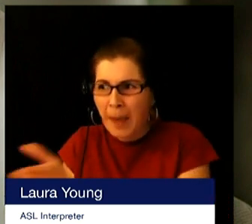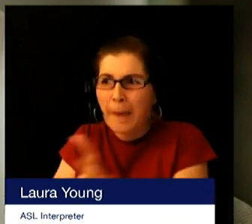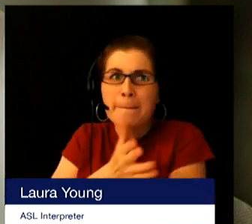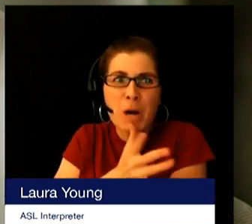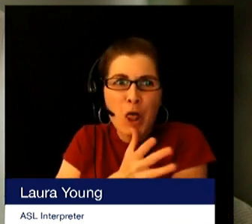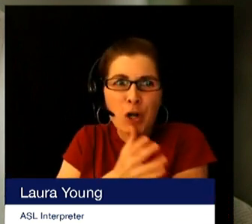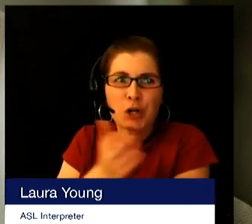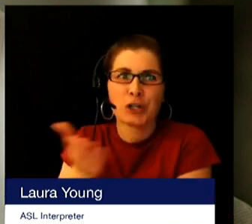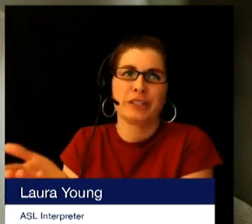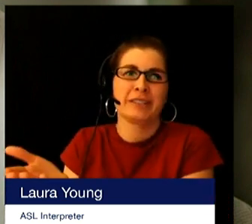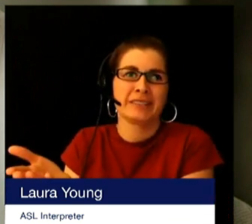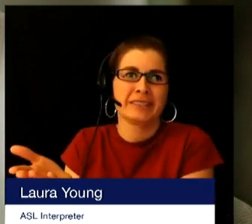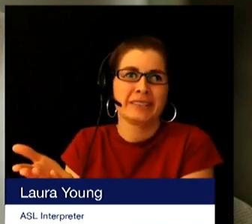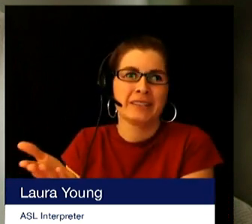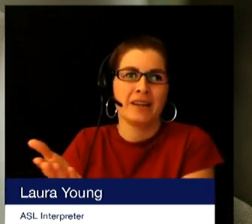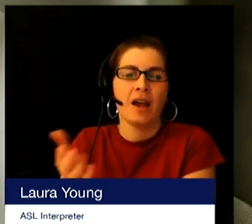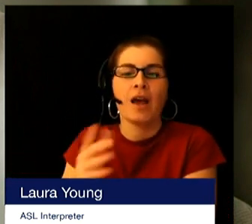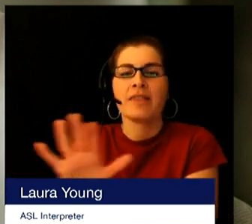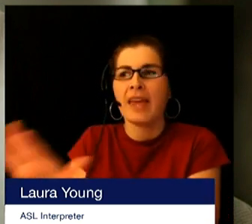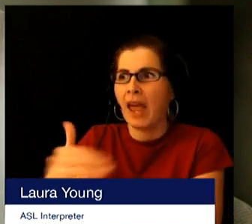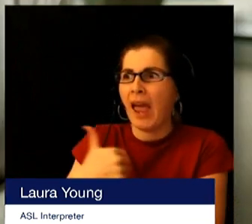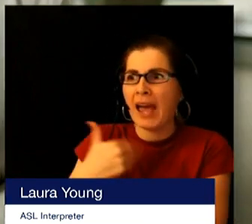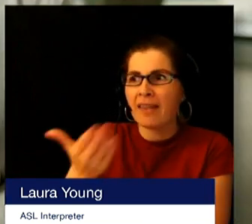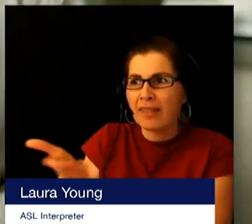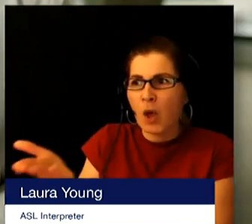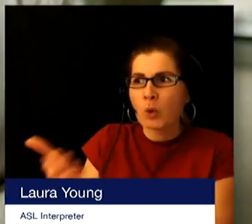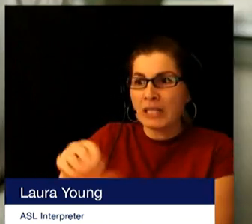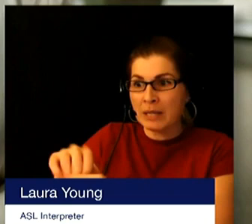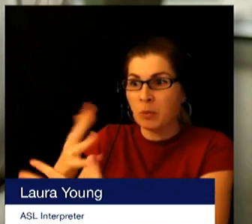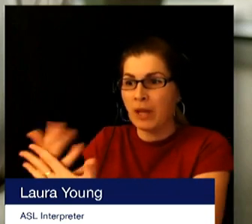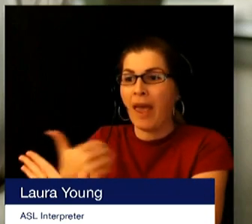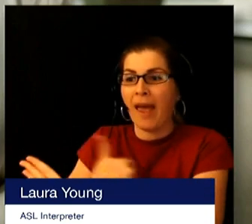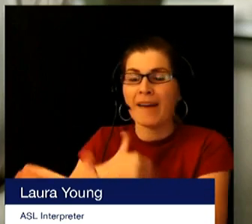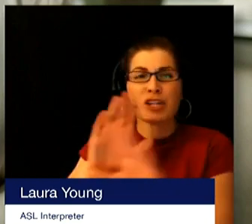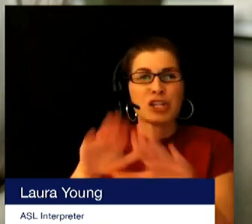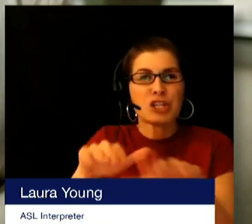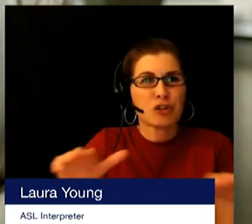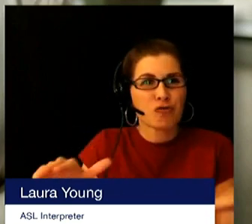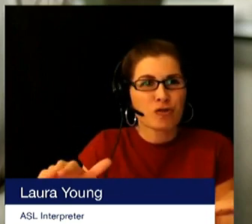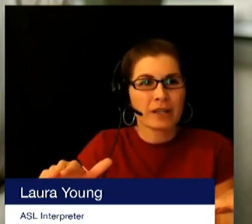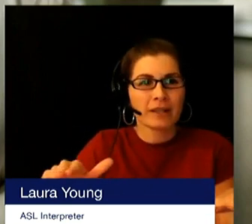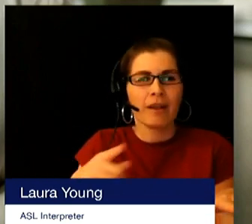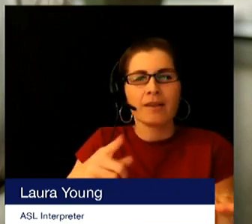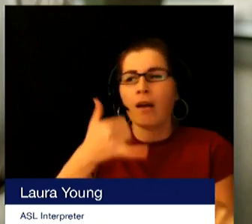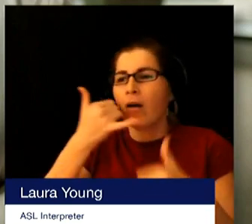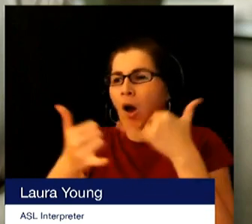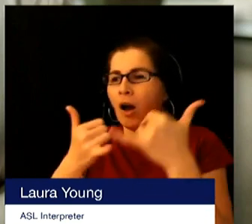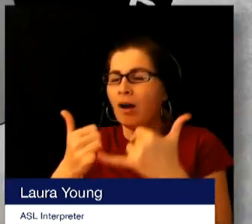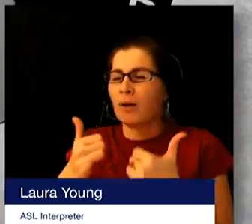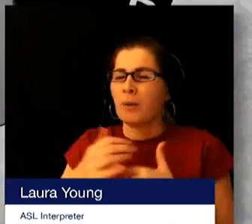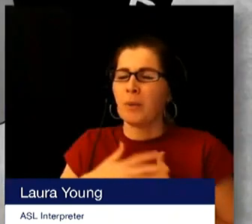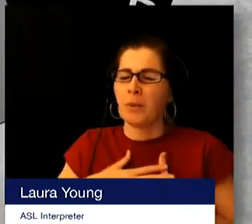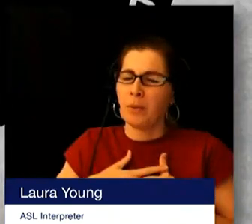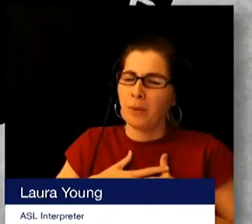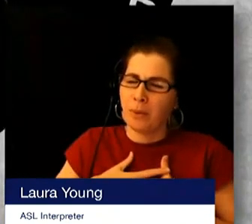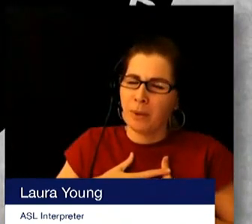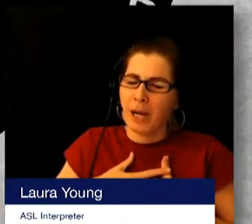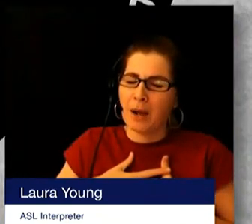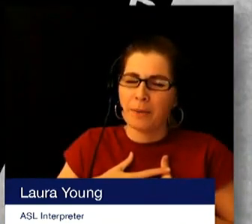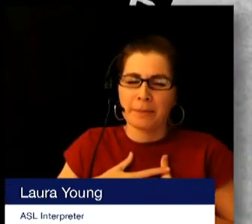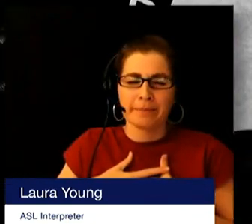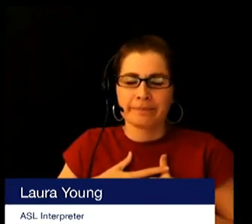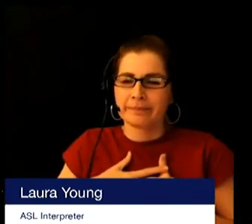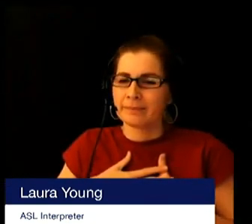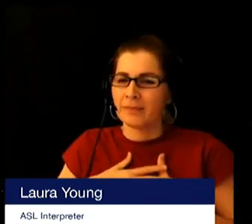there, inside the prison, over the prison phone. So it really, it affects far more than just that